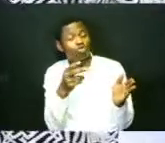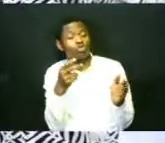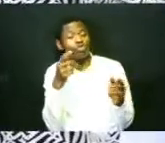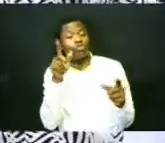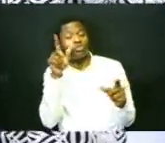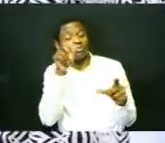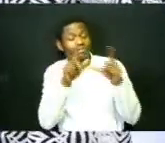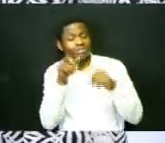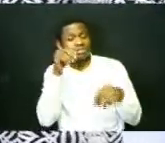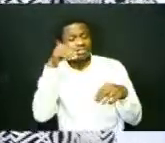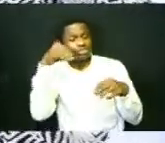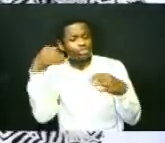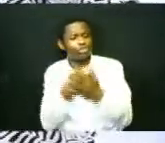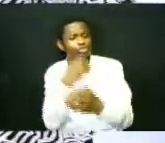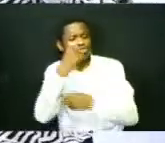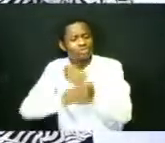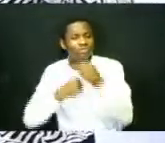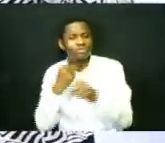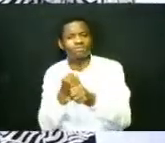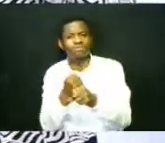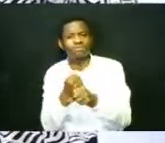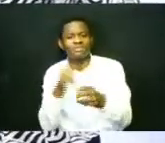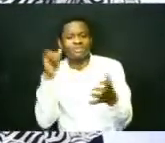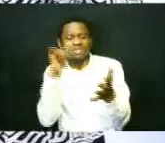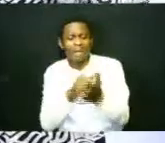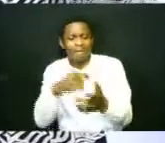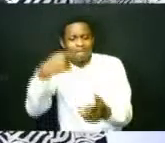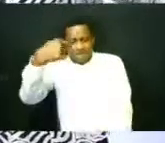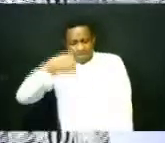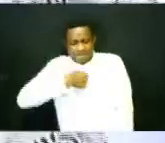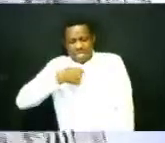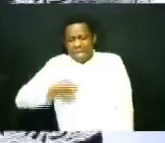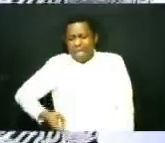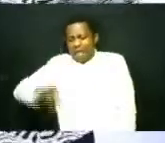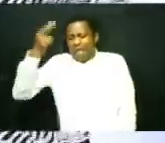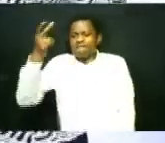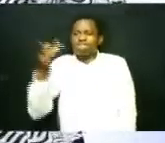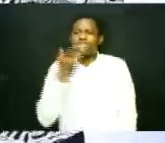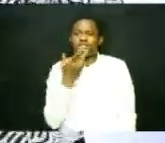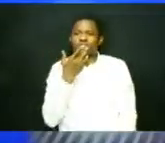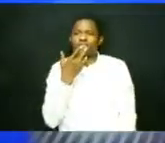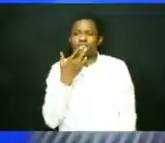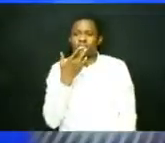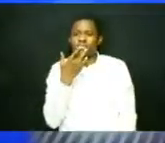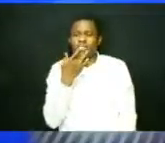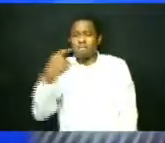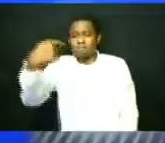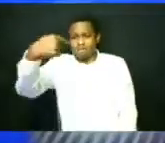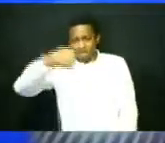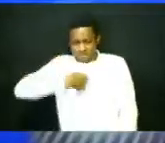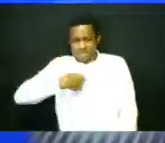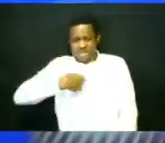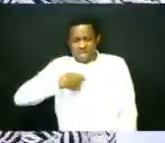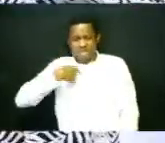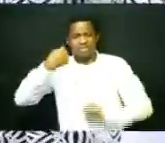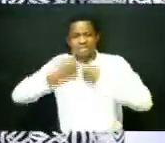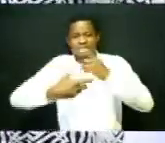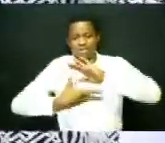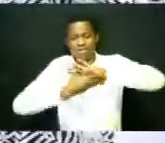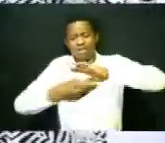year. That I am highly favored. I am highly